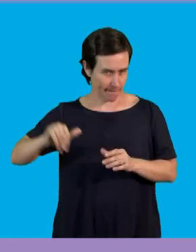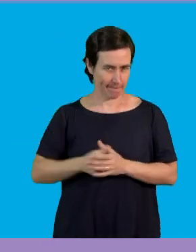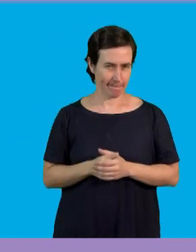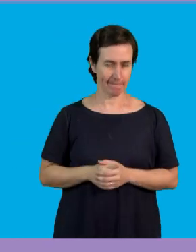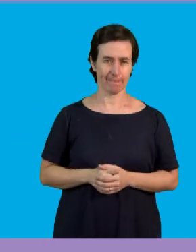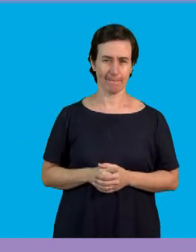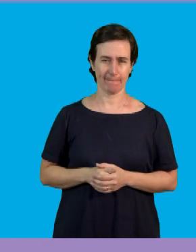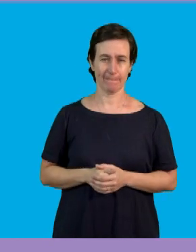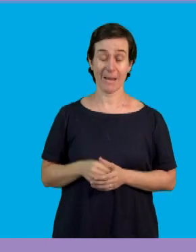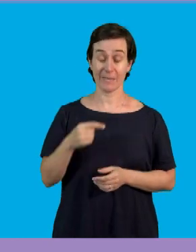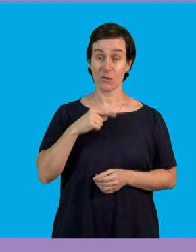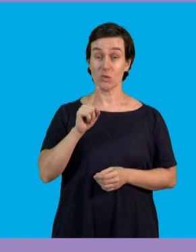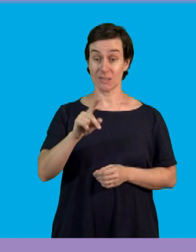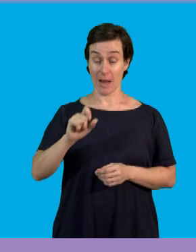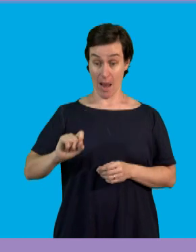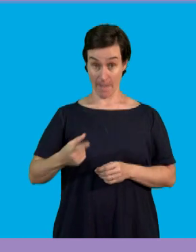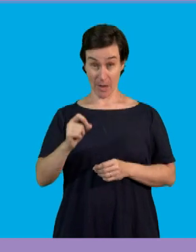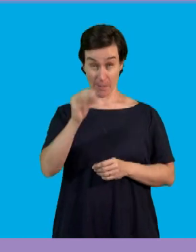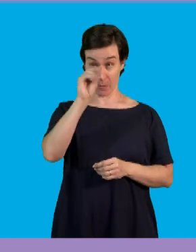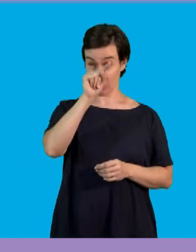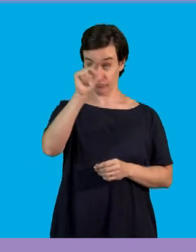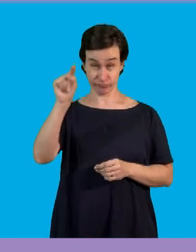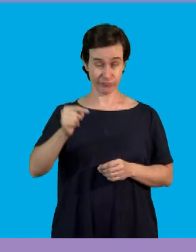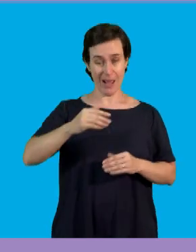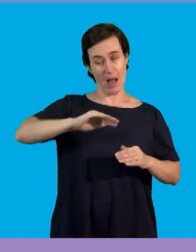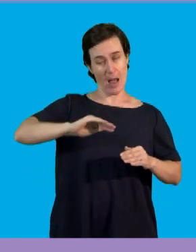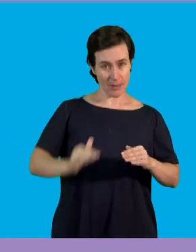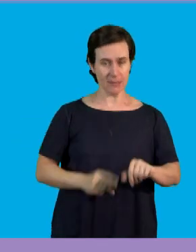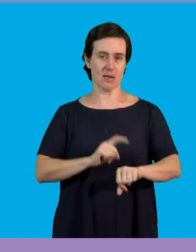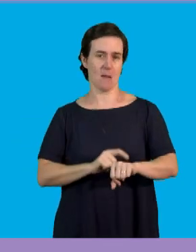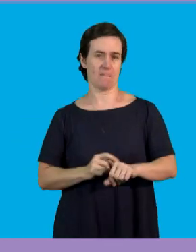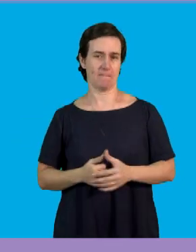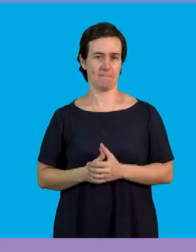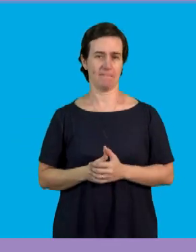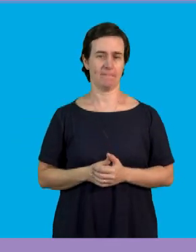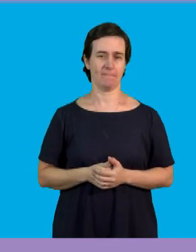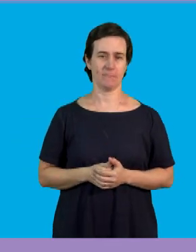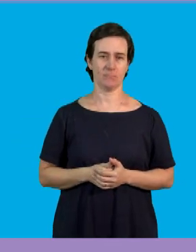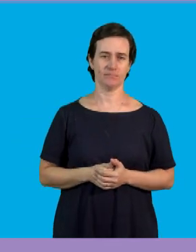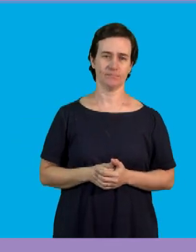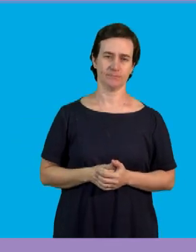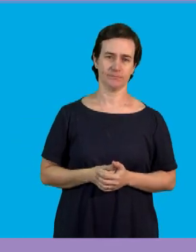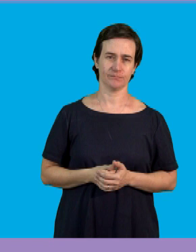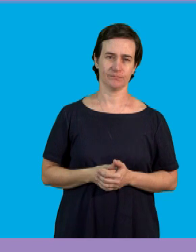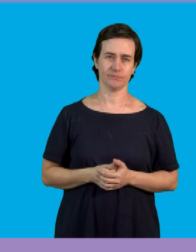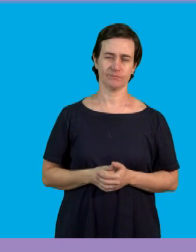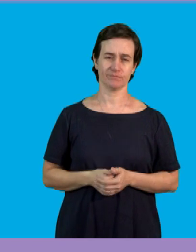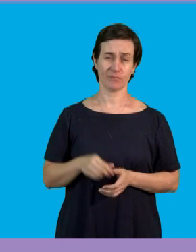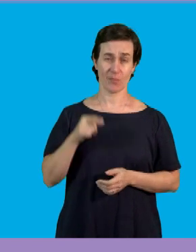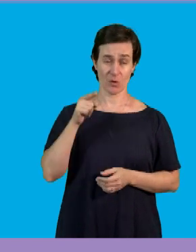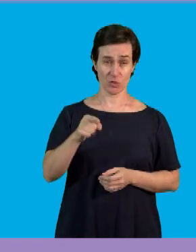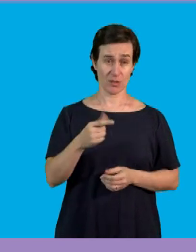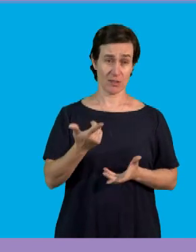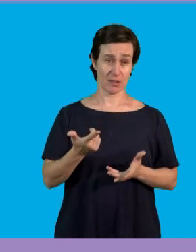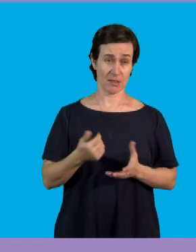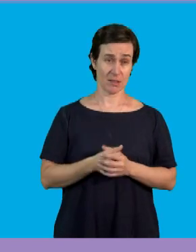the lowest frequency. So I am going to look at this list of the prime factors for 96 and this list as the prime factors